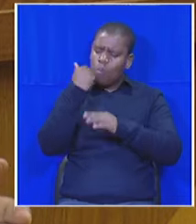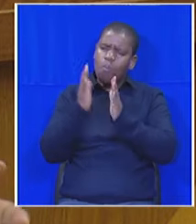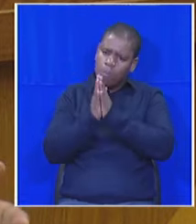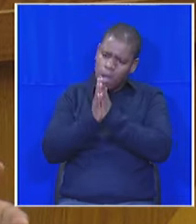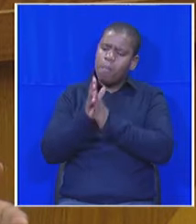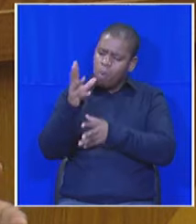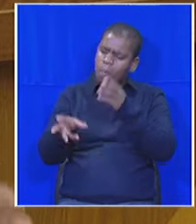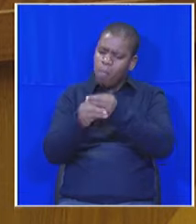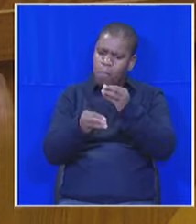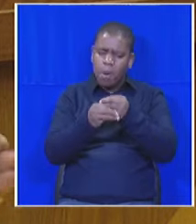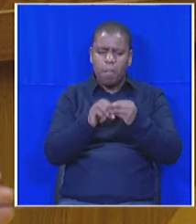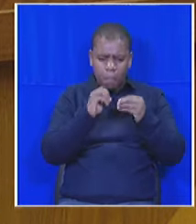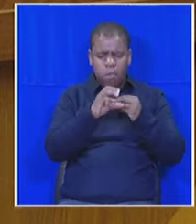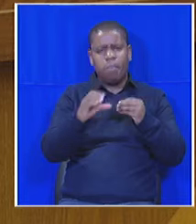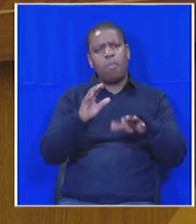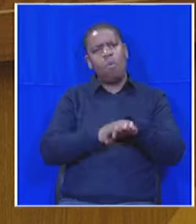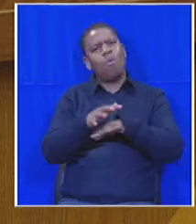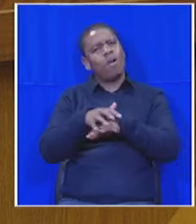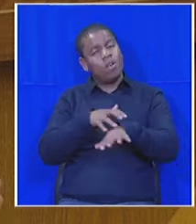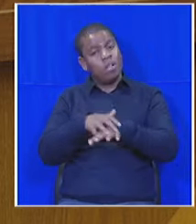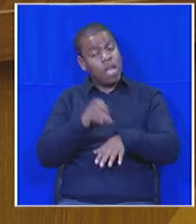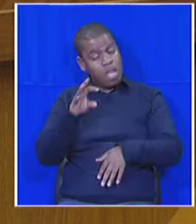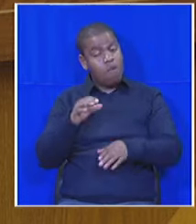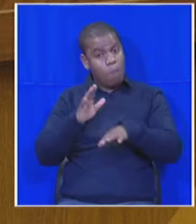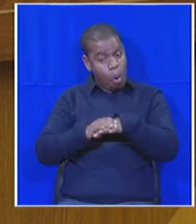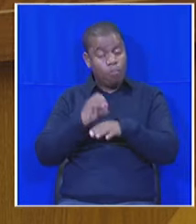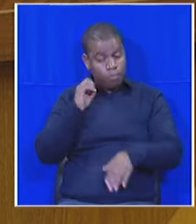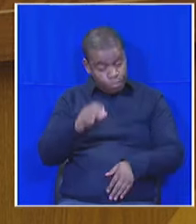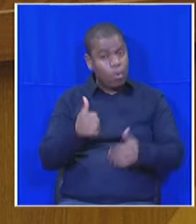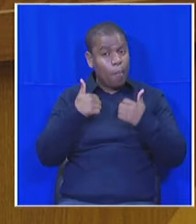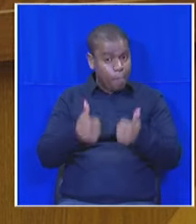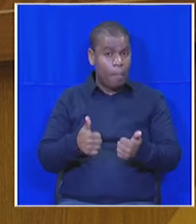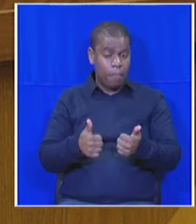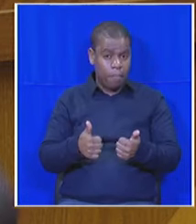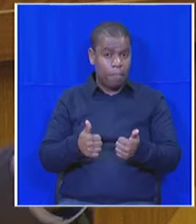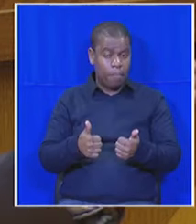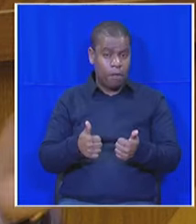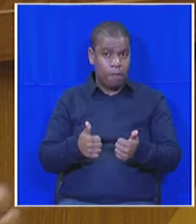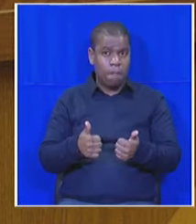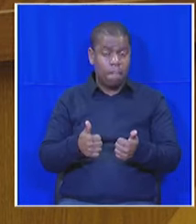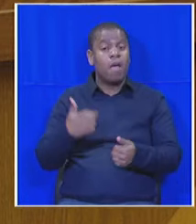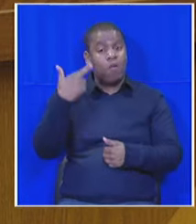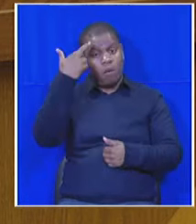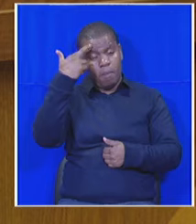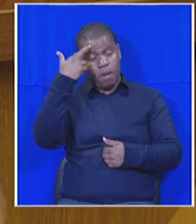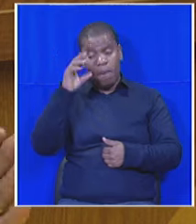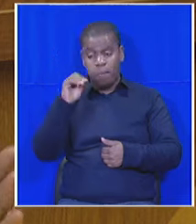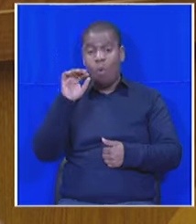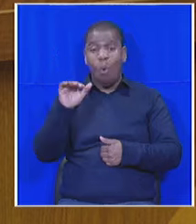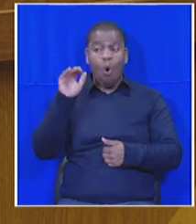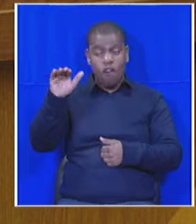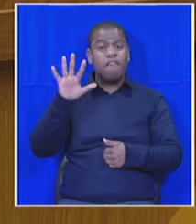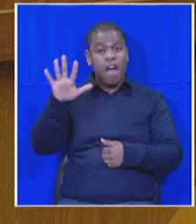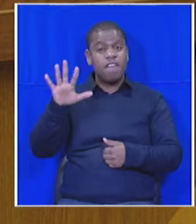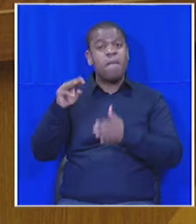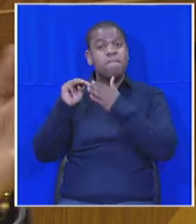to agriculture. If we had that, and we're planting as much as the nation needs, remember, there's over 5 million people who don't